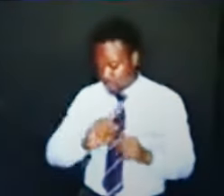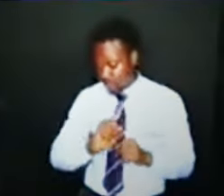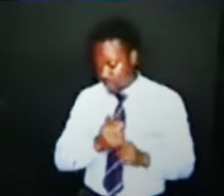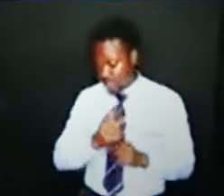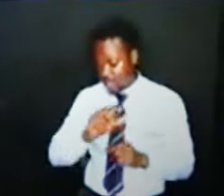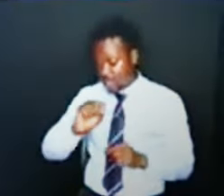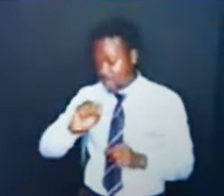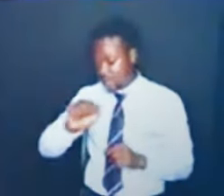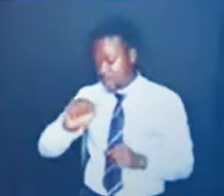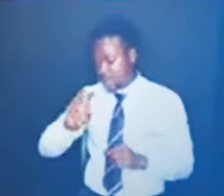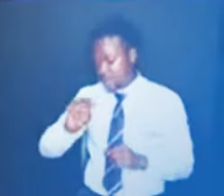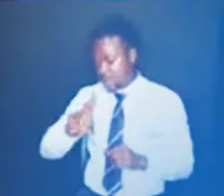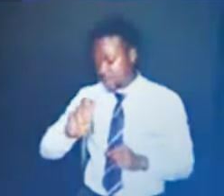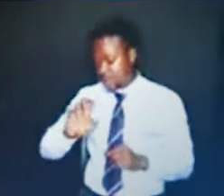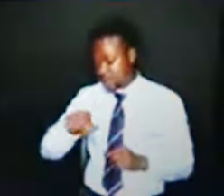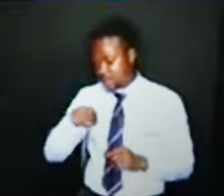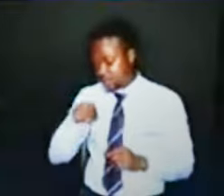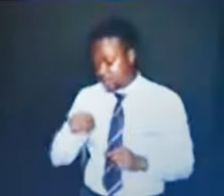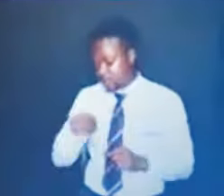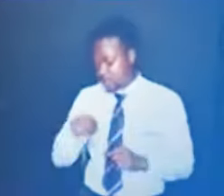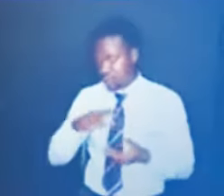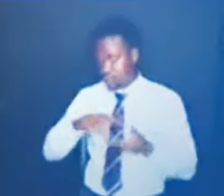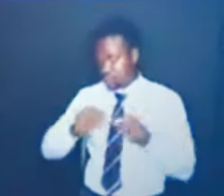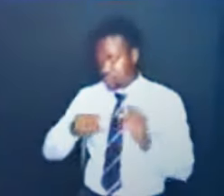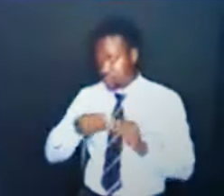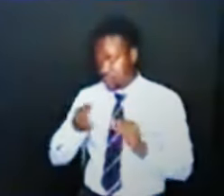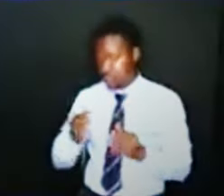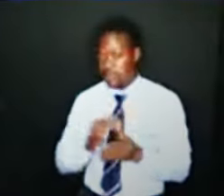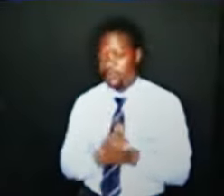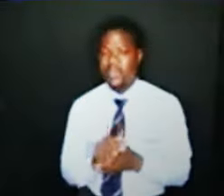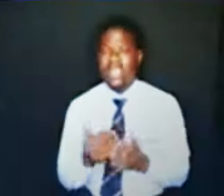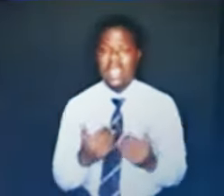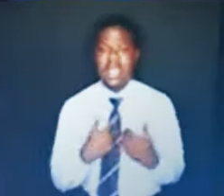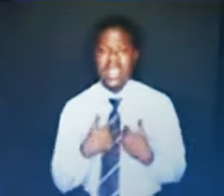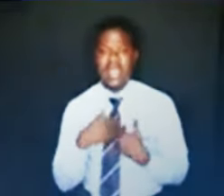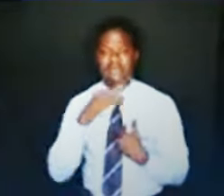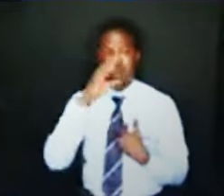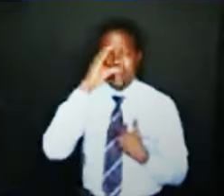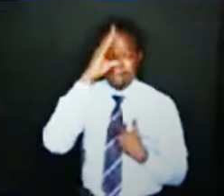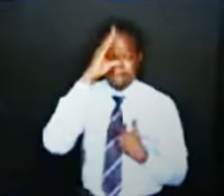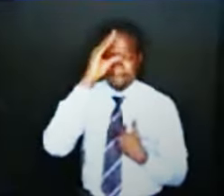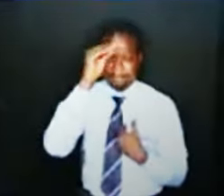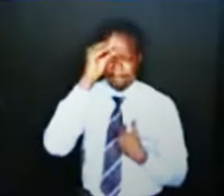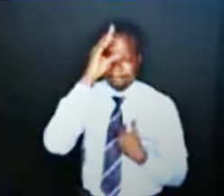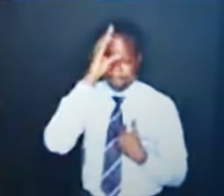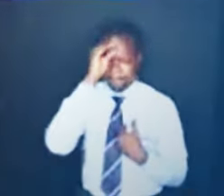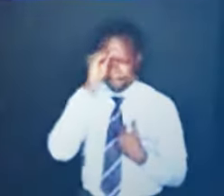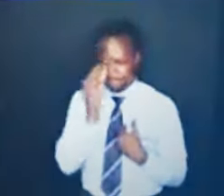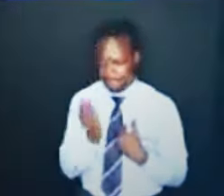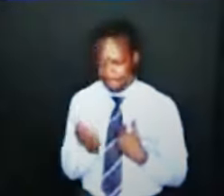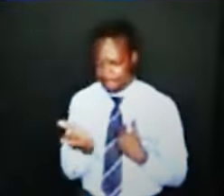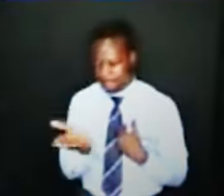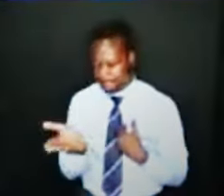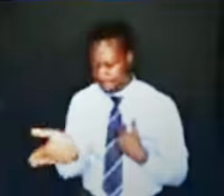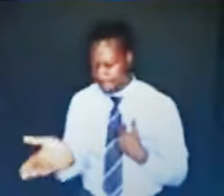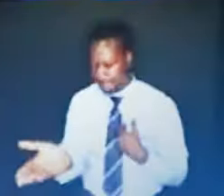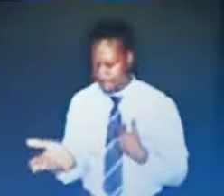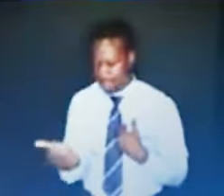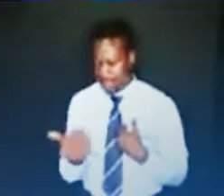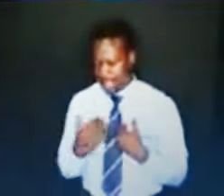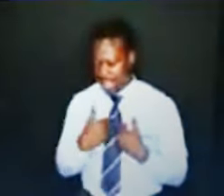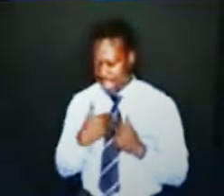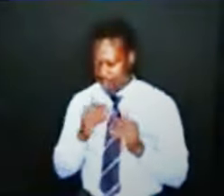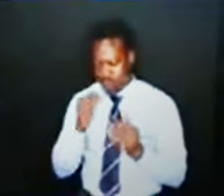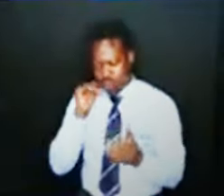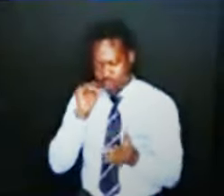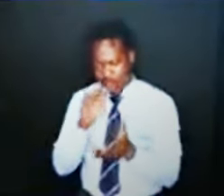no obi amomodi ntie ni ye there is this man or there was this man who had two